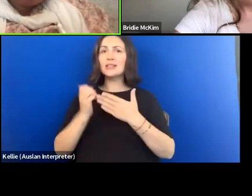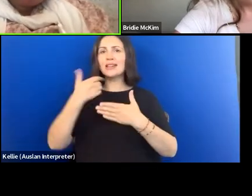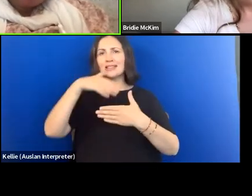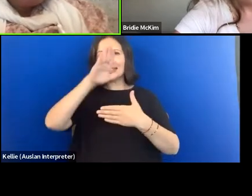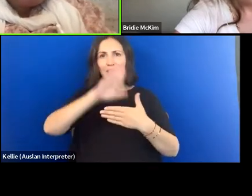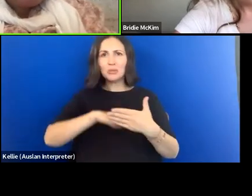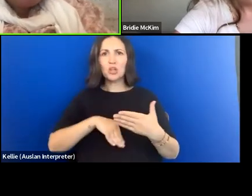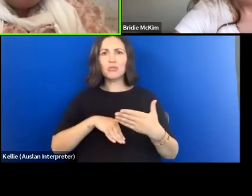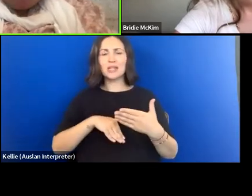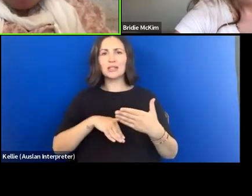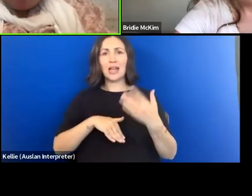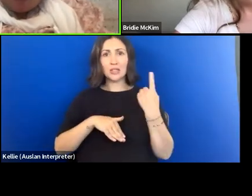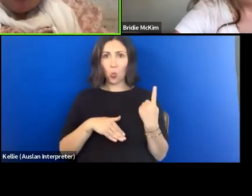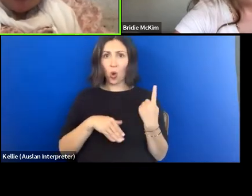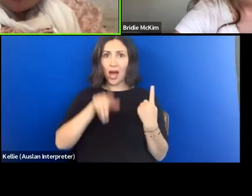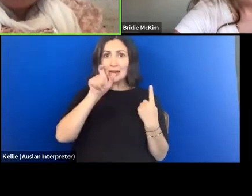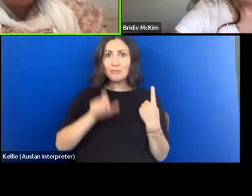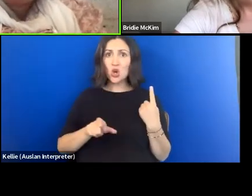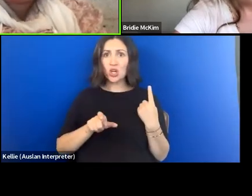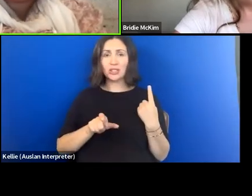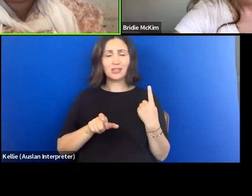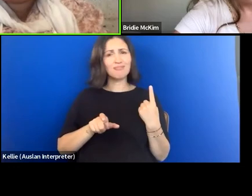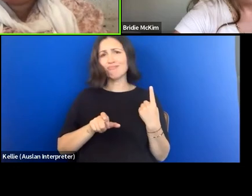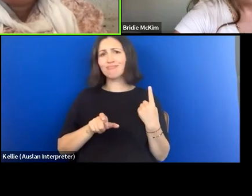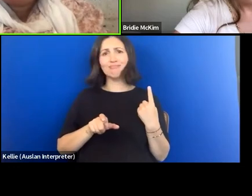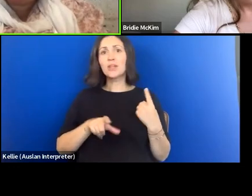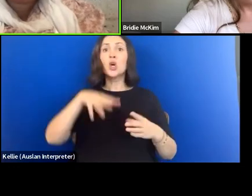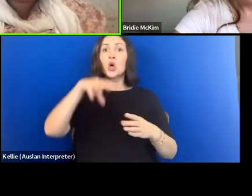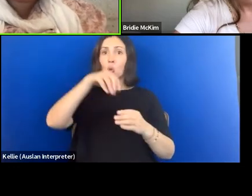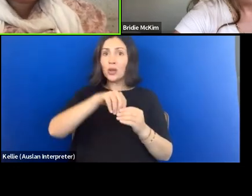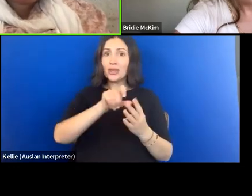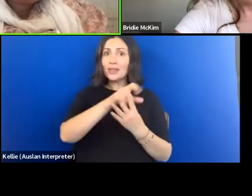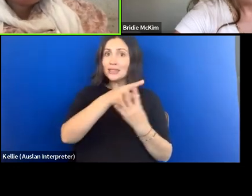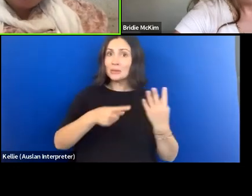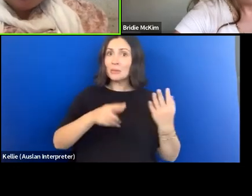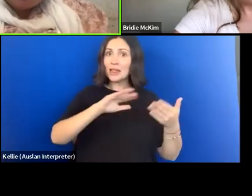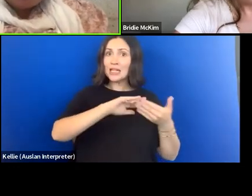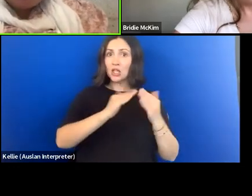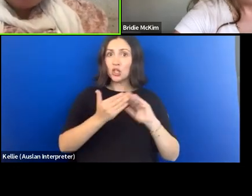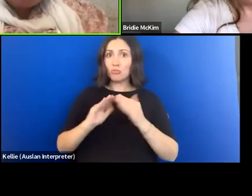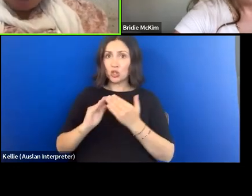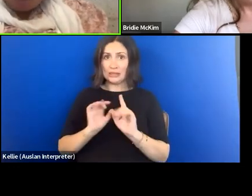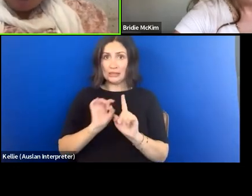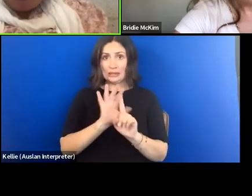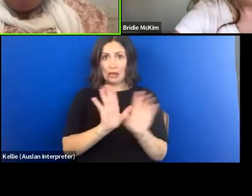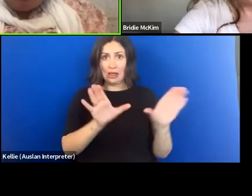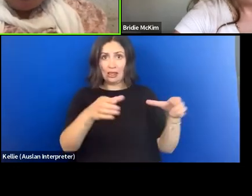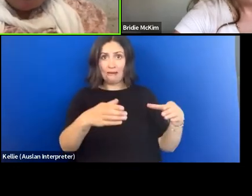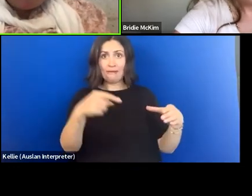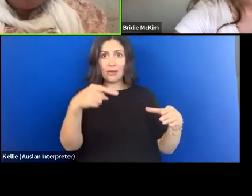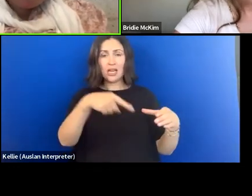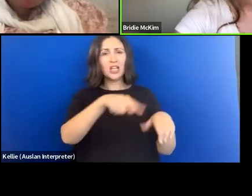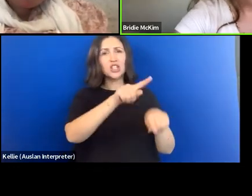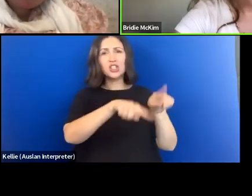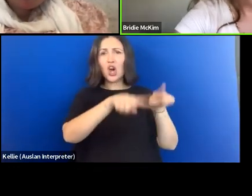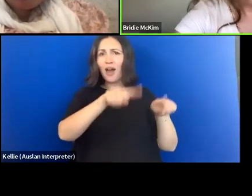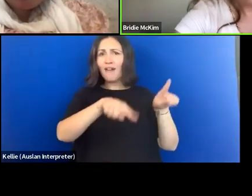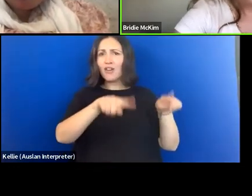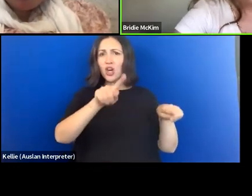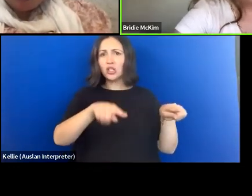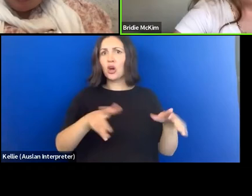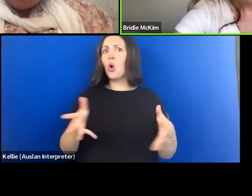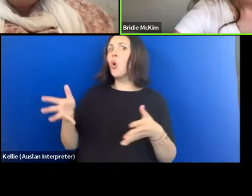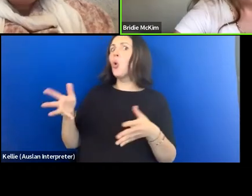community. Because even within the disability community, it is so diverse. So